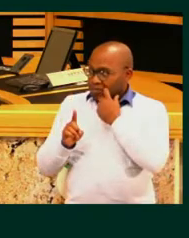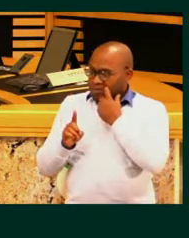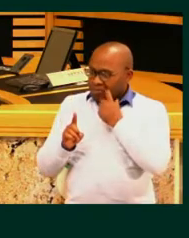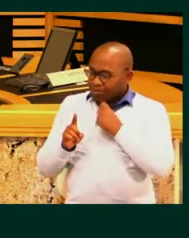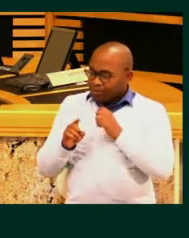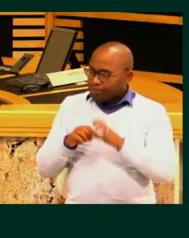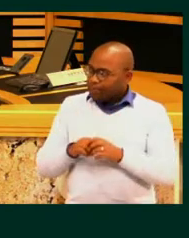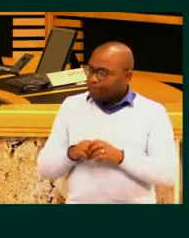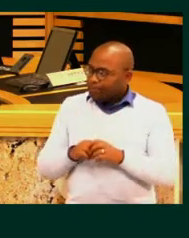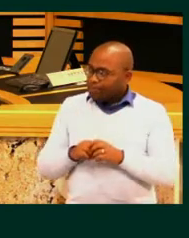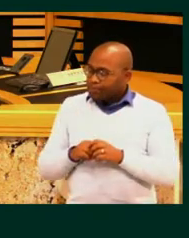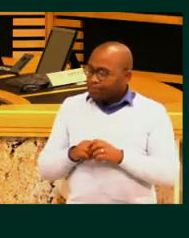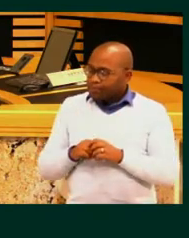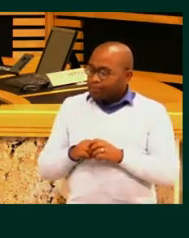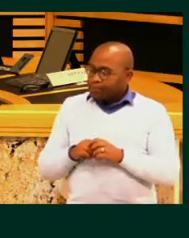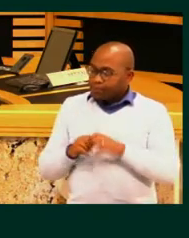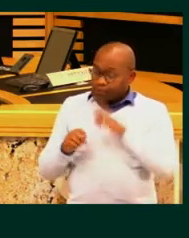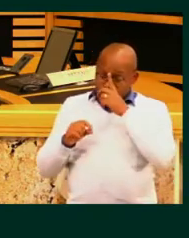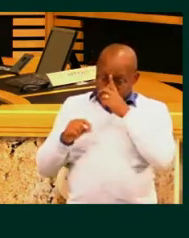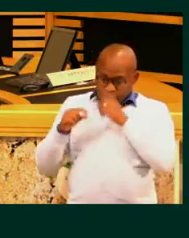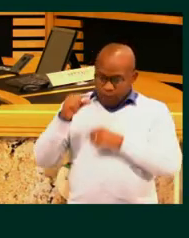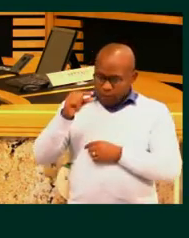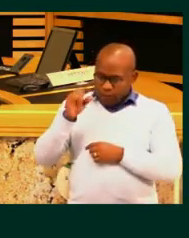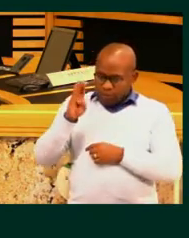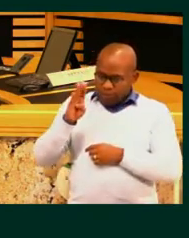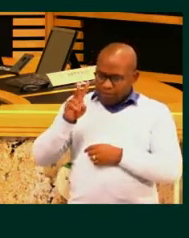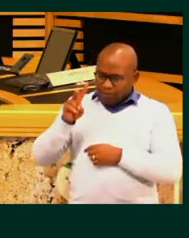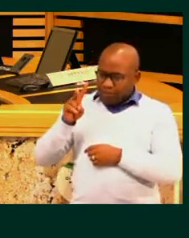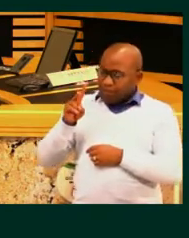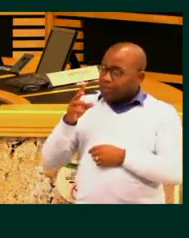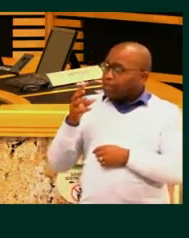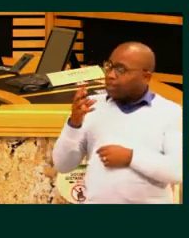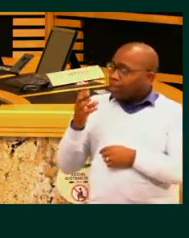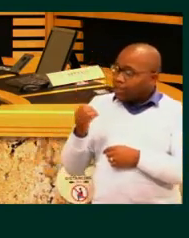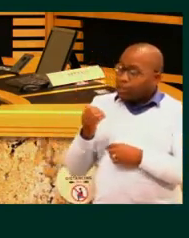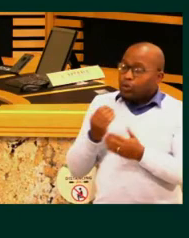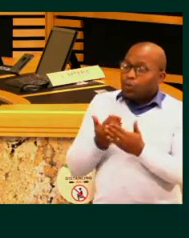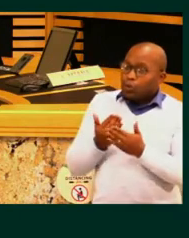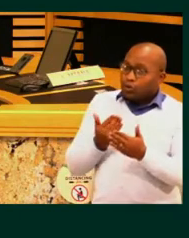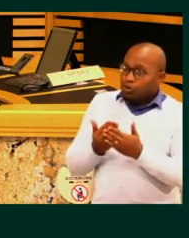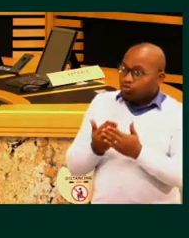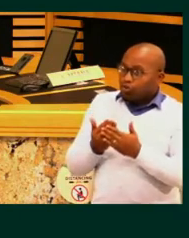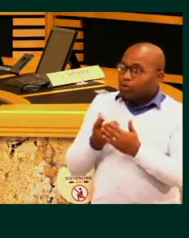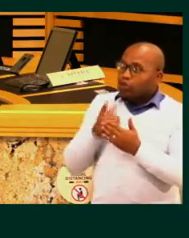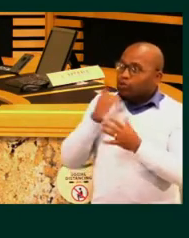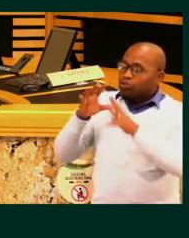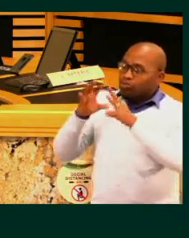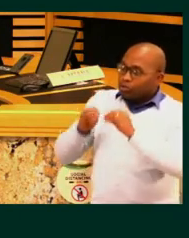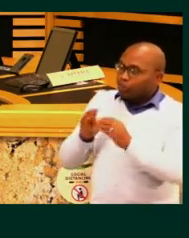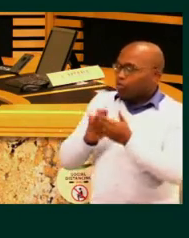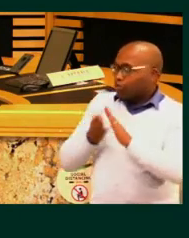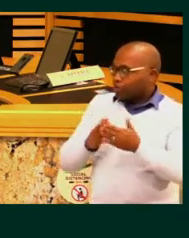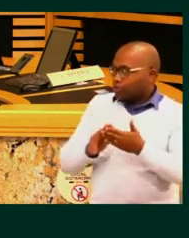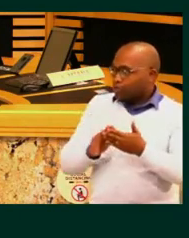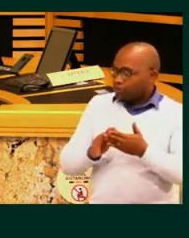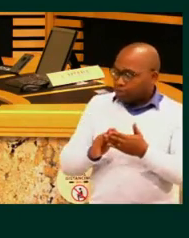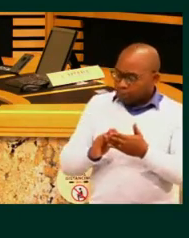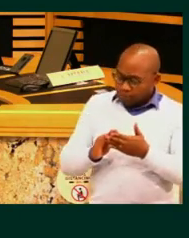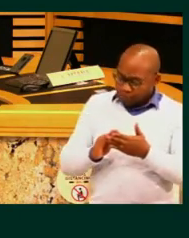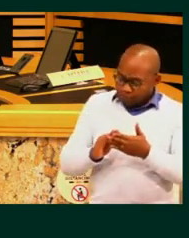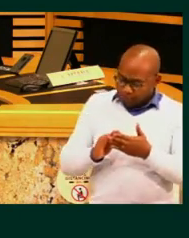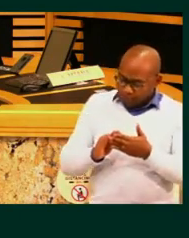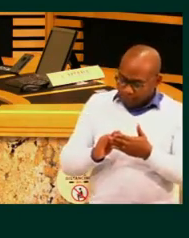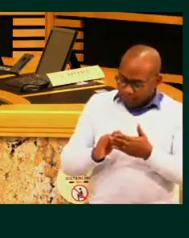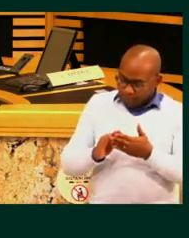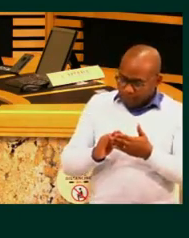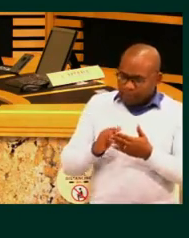gbv which has a potential to tackle by communities perceived as an family problem sometimes we find that there are issues